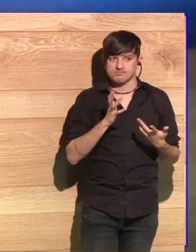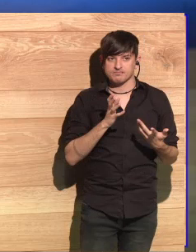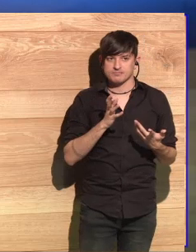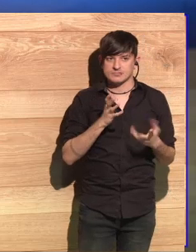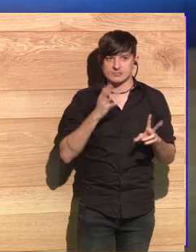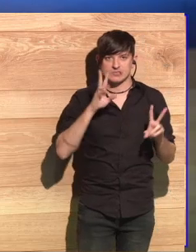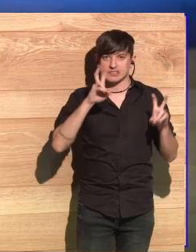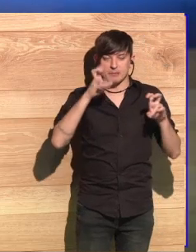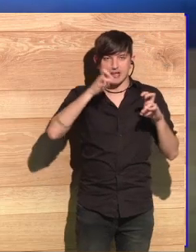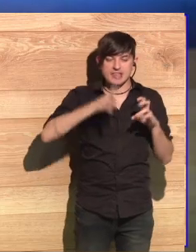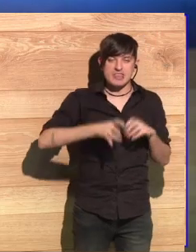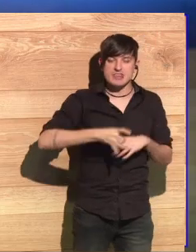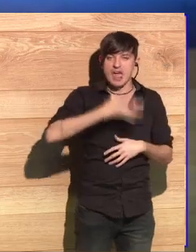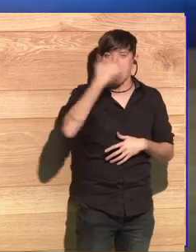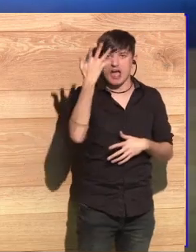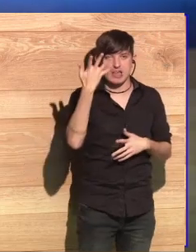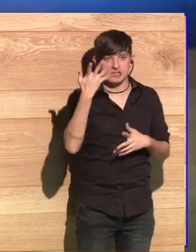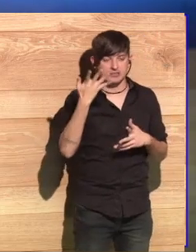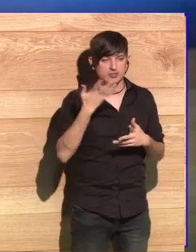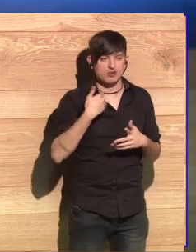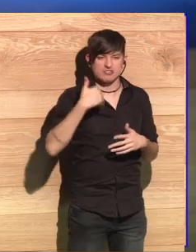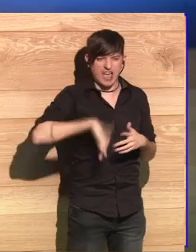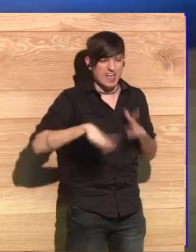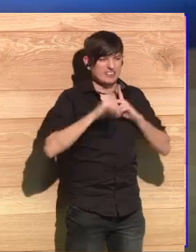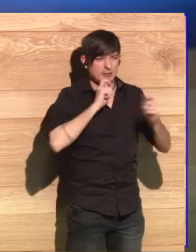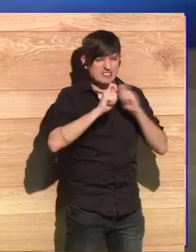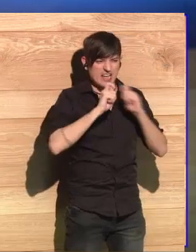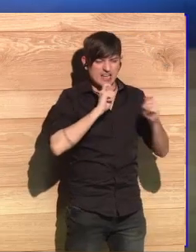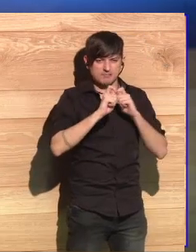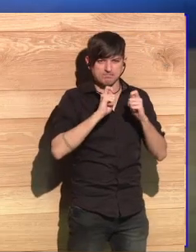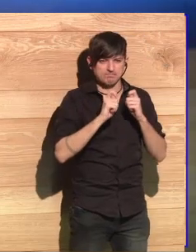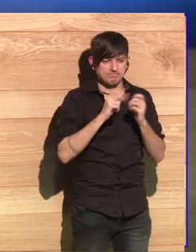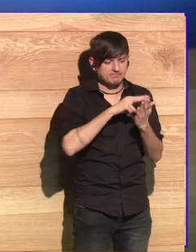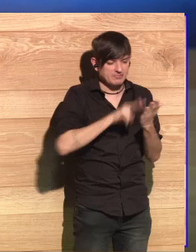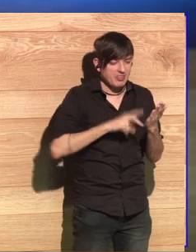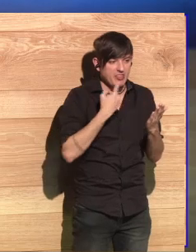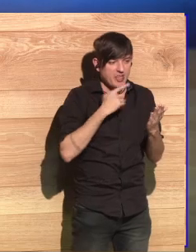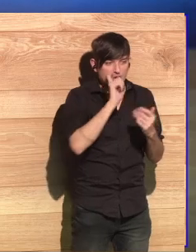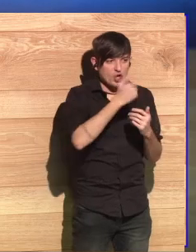I don't know, Alberto, how you see this. Do you also recognize yourself, and do you also identify with this idea?